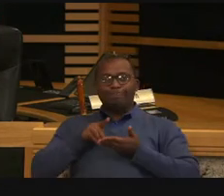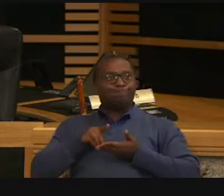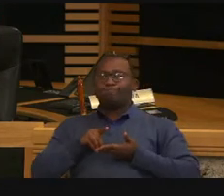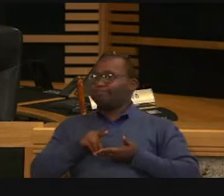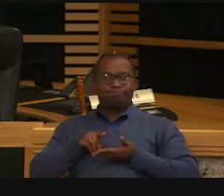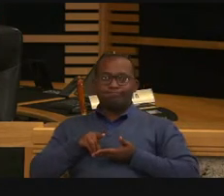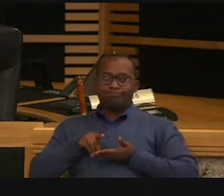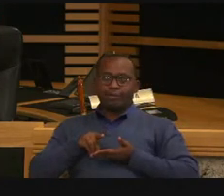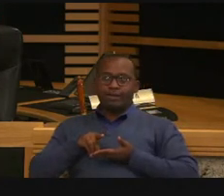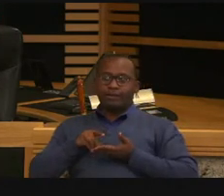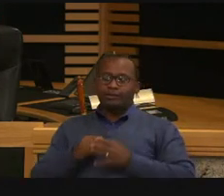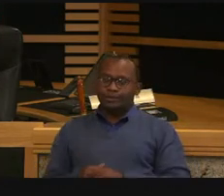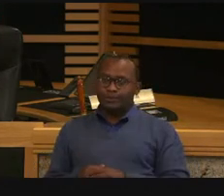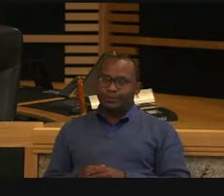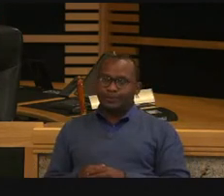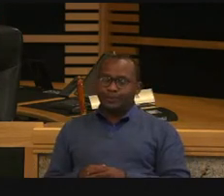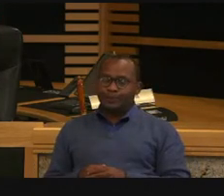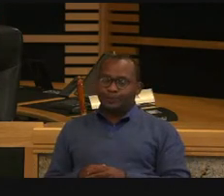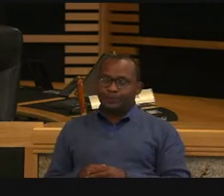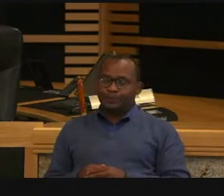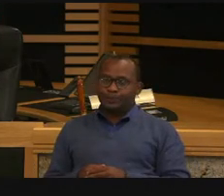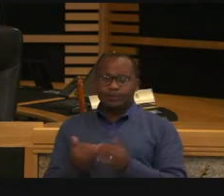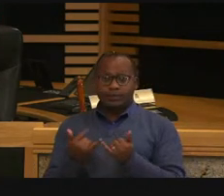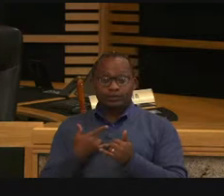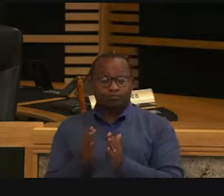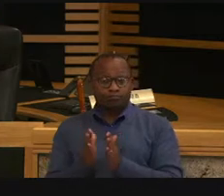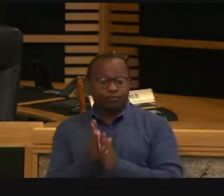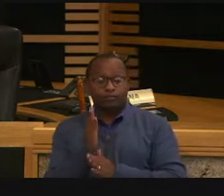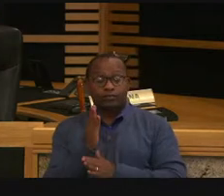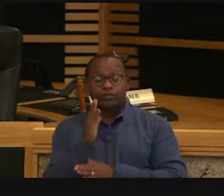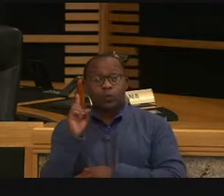ukuba abasebenzi ukuze benze umsebenzi wabo